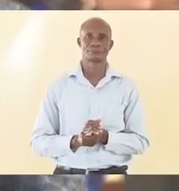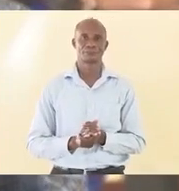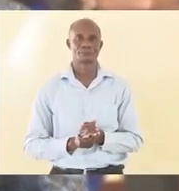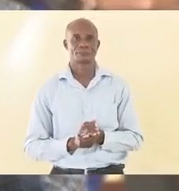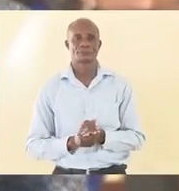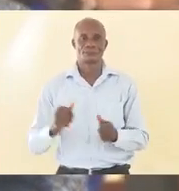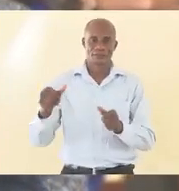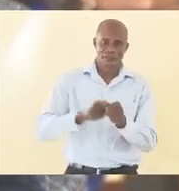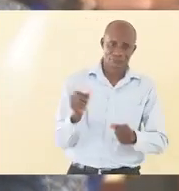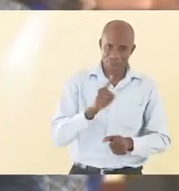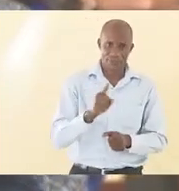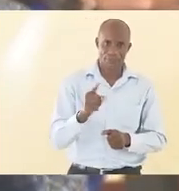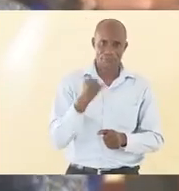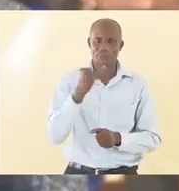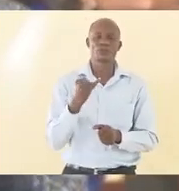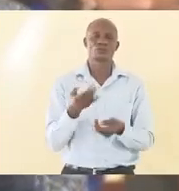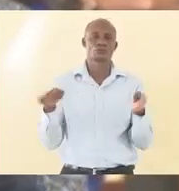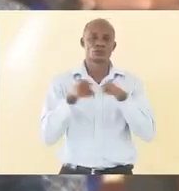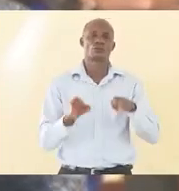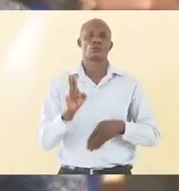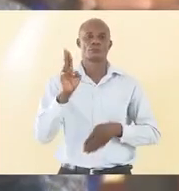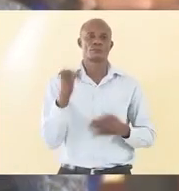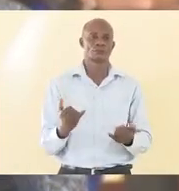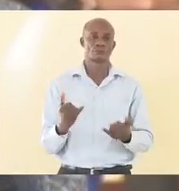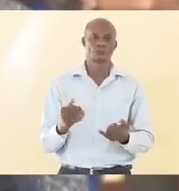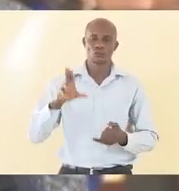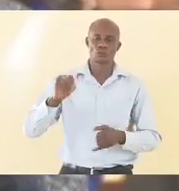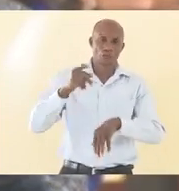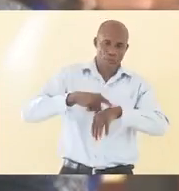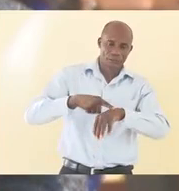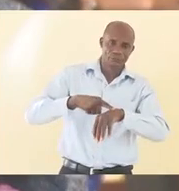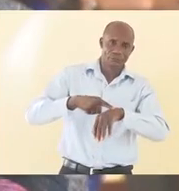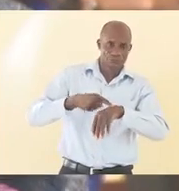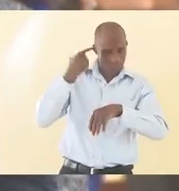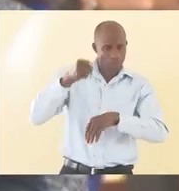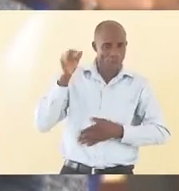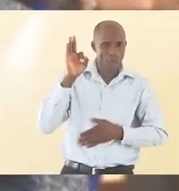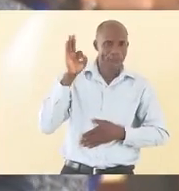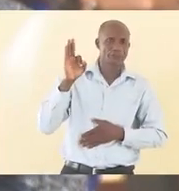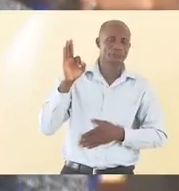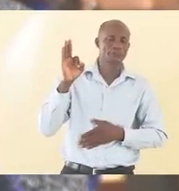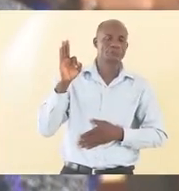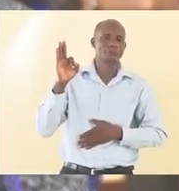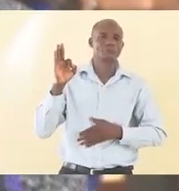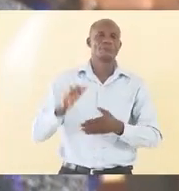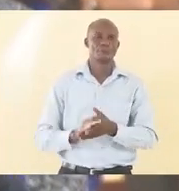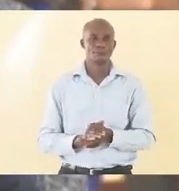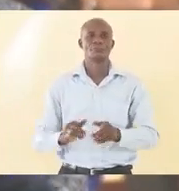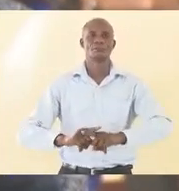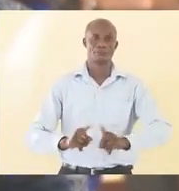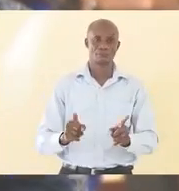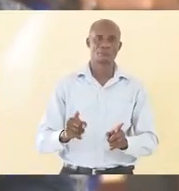of events now, everywhere is shocked up. No time for much evangelism or